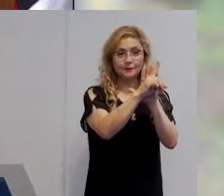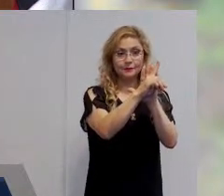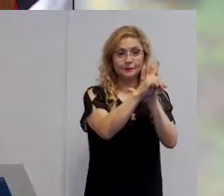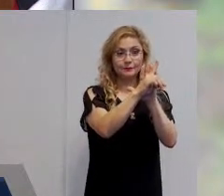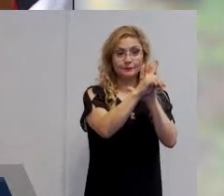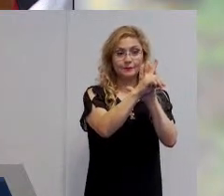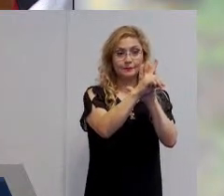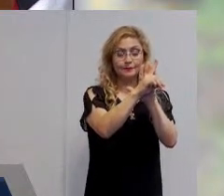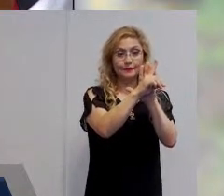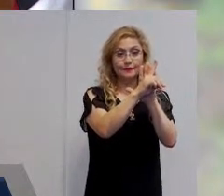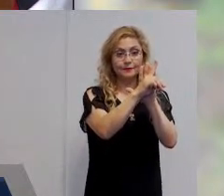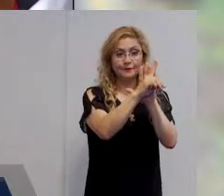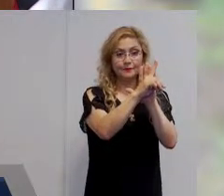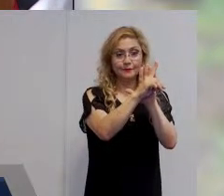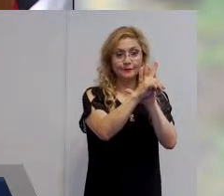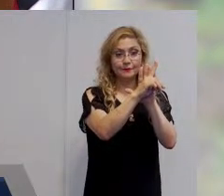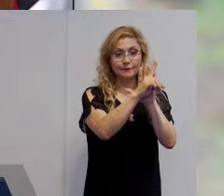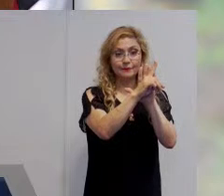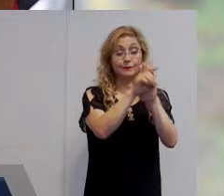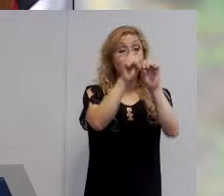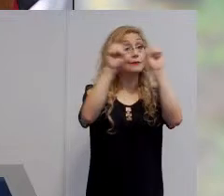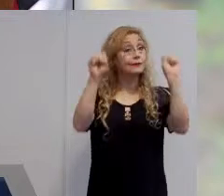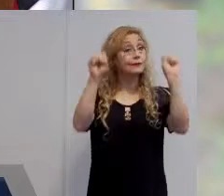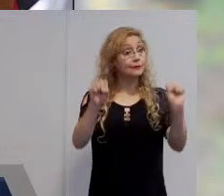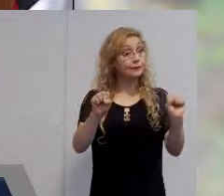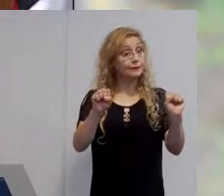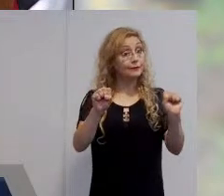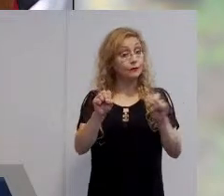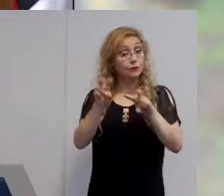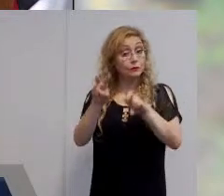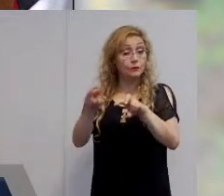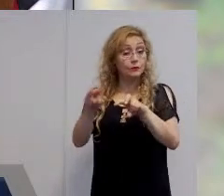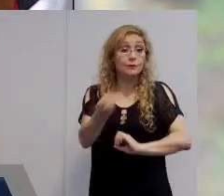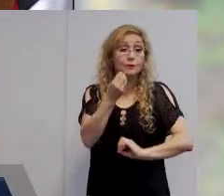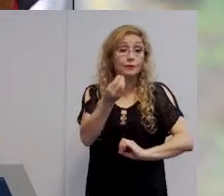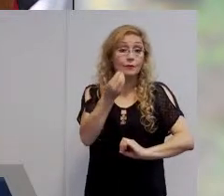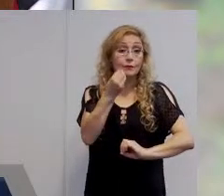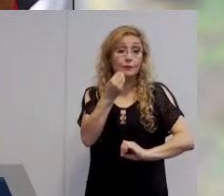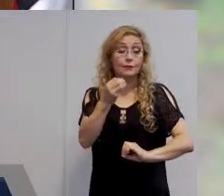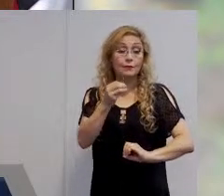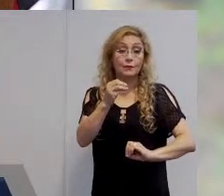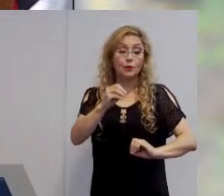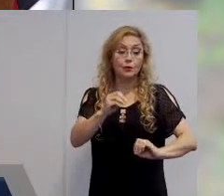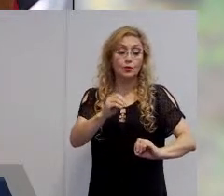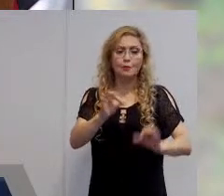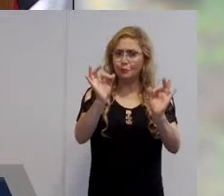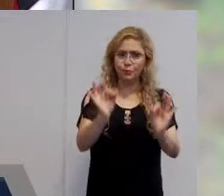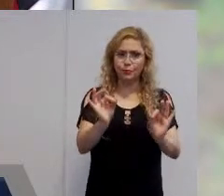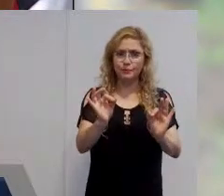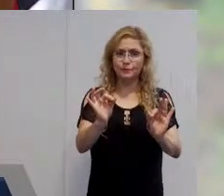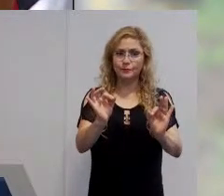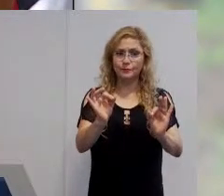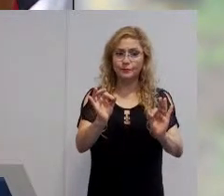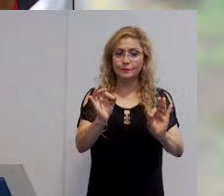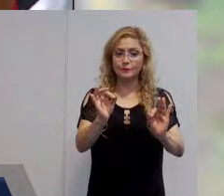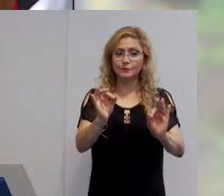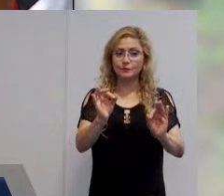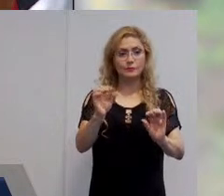agri-food systems, particularly within the context of how it